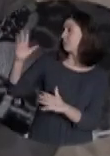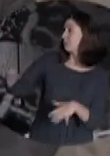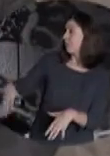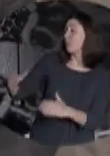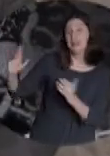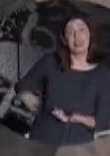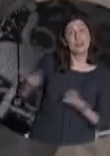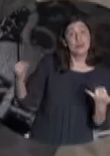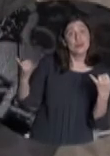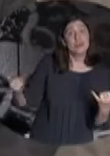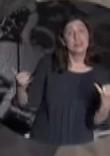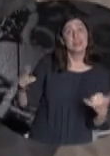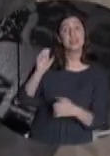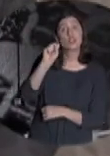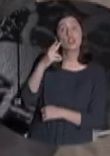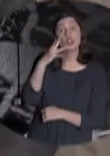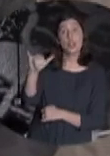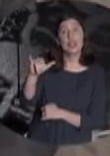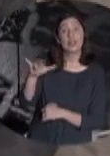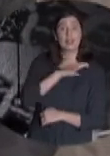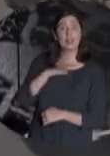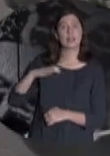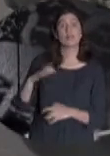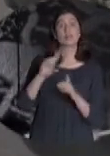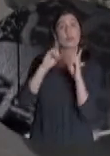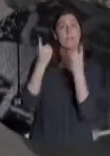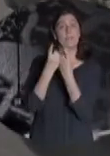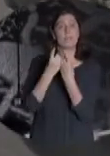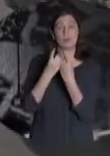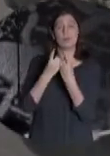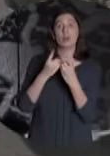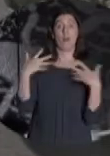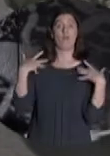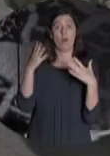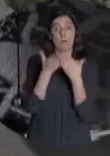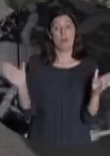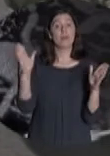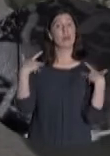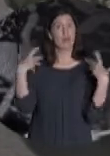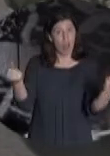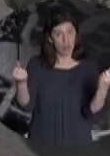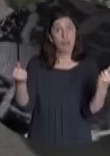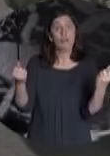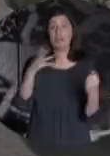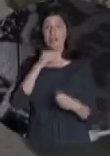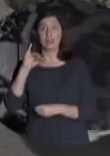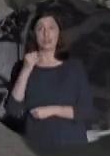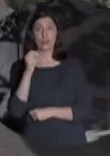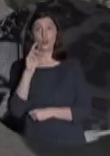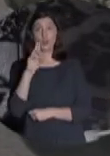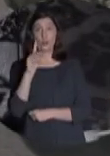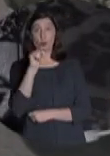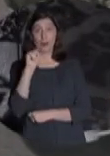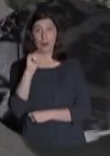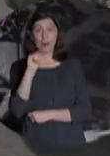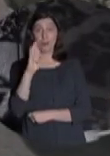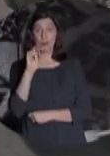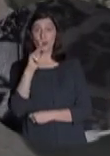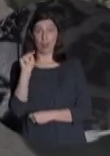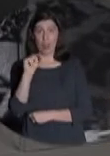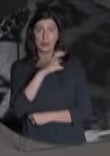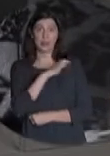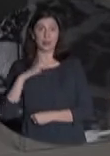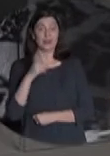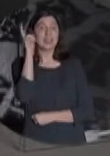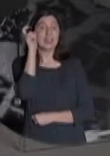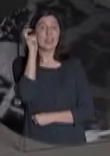the project director for the Cleveland Department of Public Health's Office of Emergency Preparedness. And we have Jordan Bryan with the Cleveland Hearing and